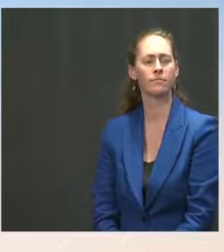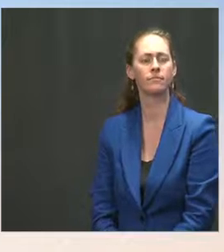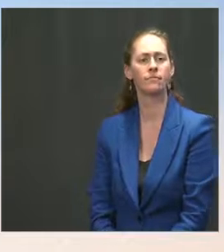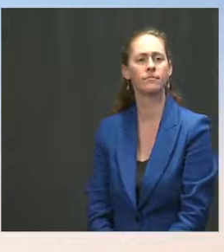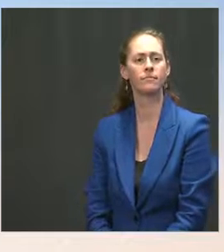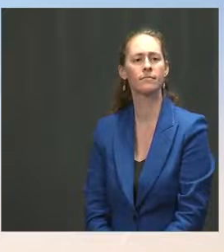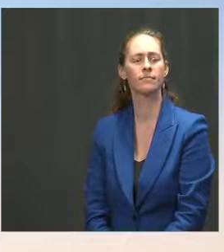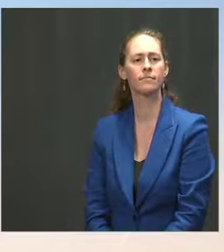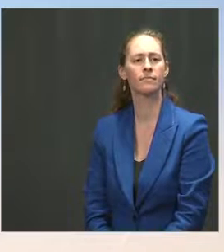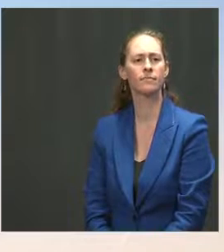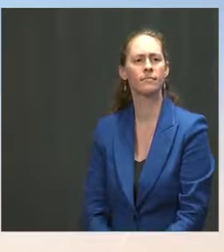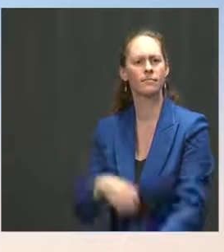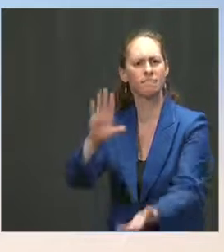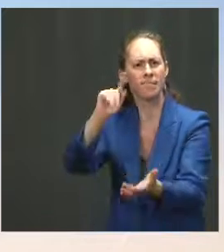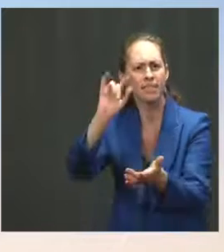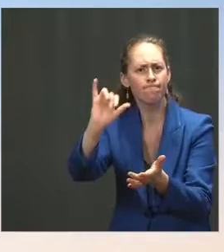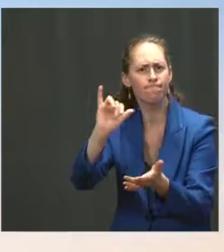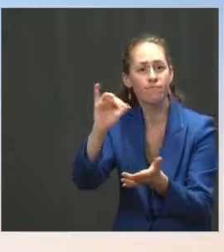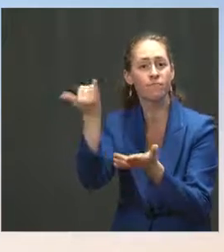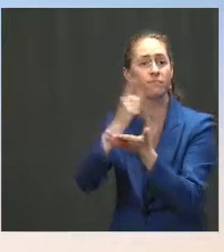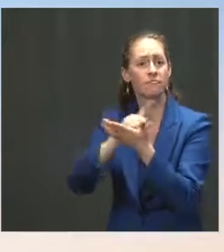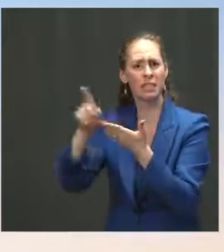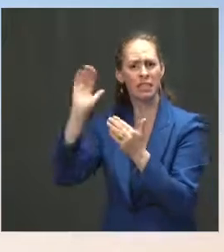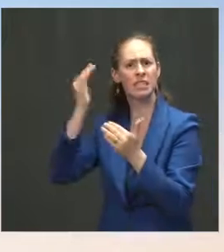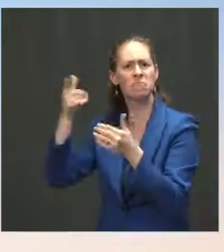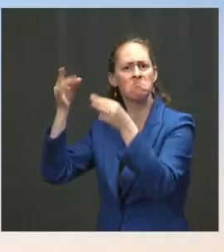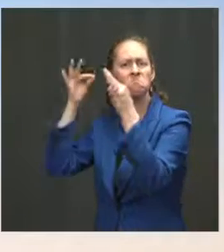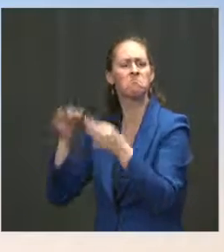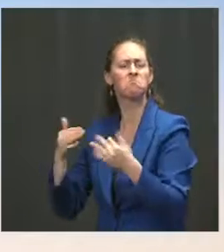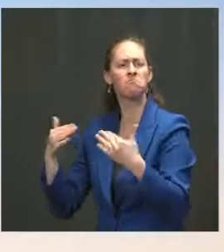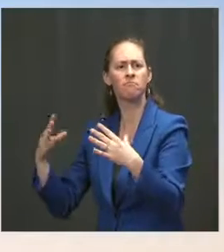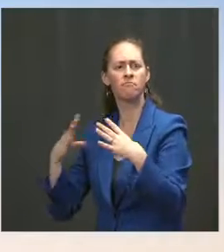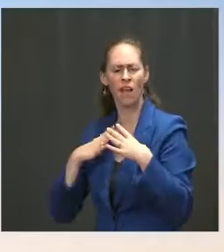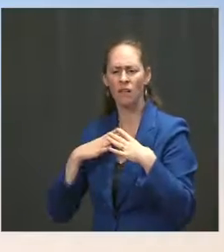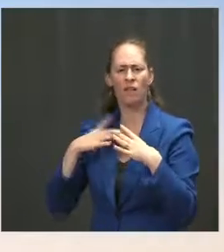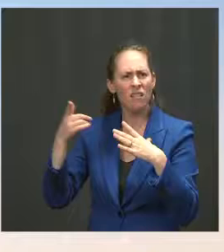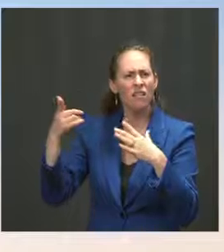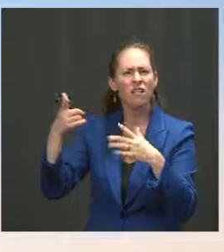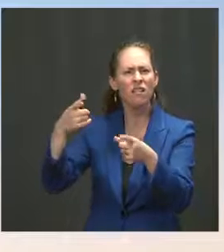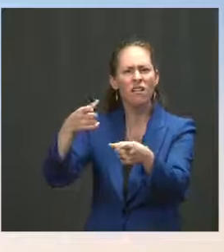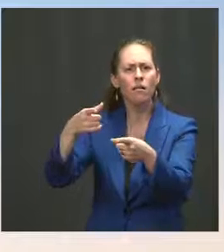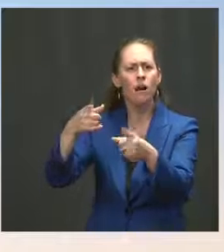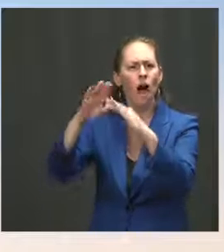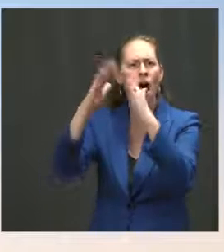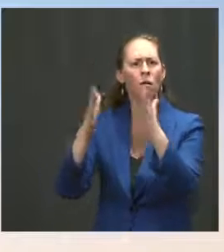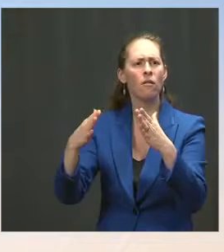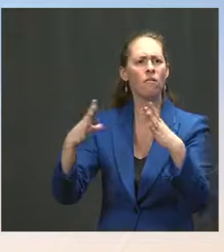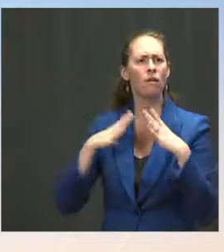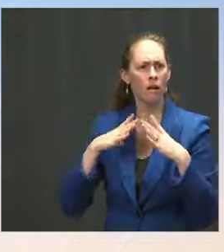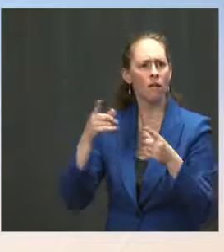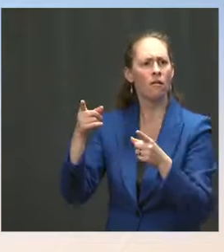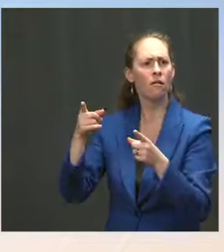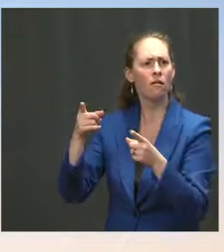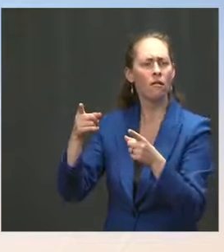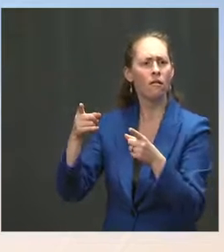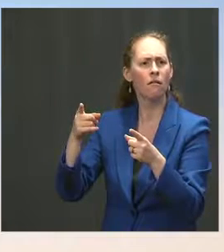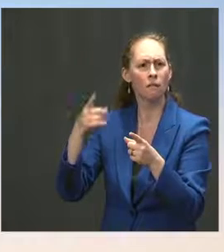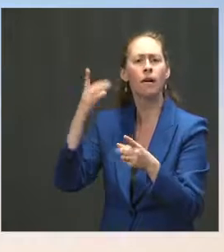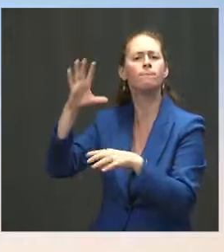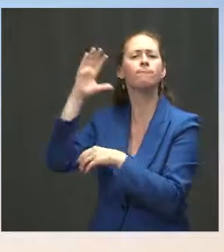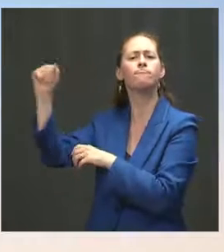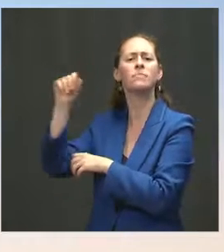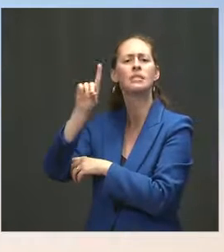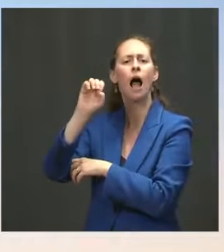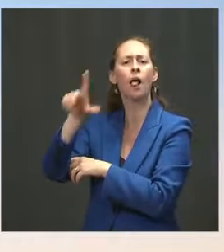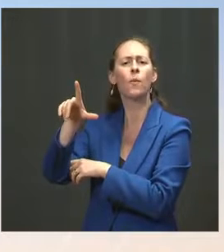by the Senate. But this whole going back to Wilmington, then to Camp David, then back to Wilmington, is there something to that? Certainly